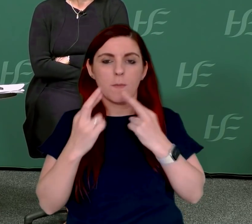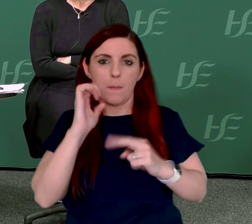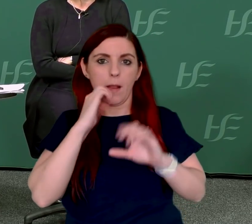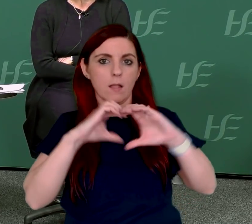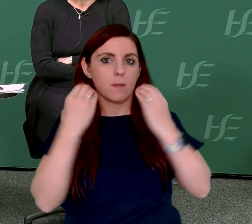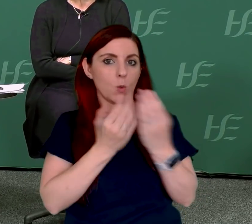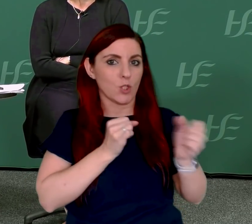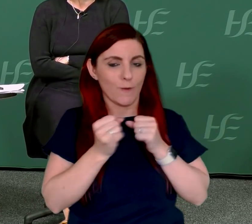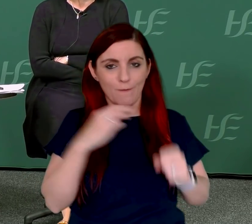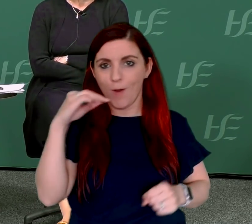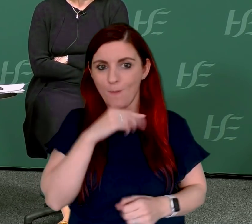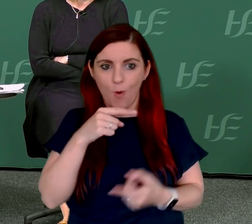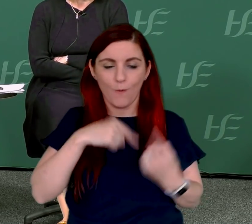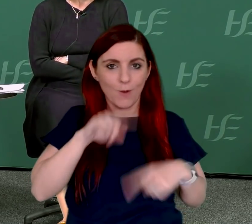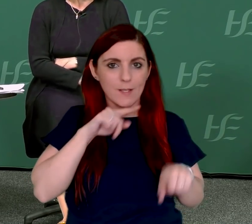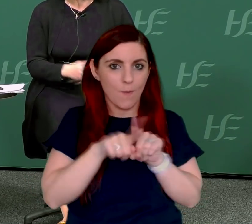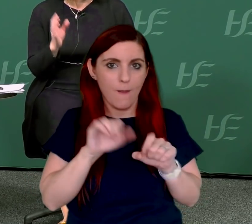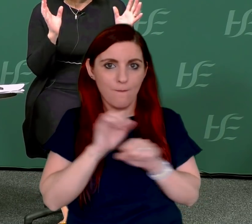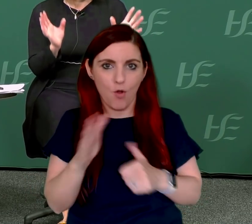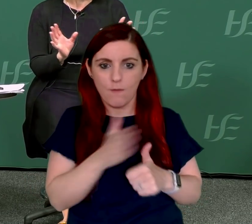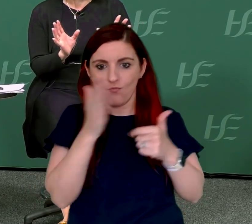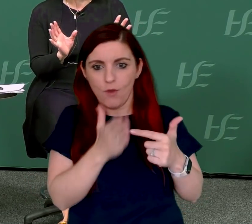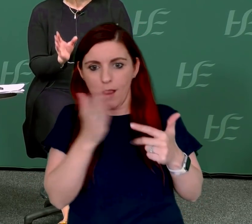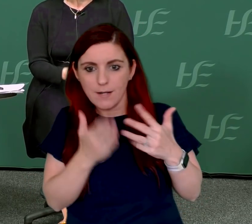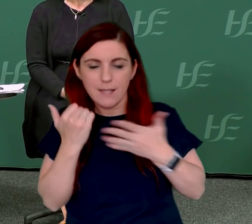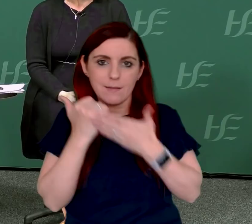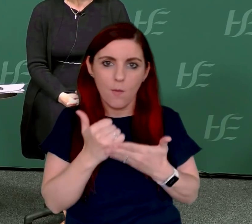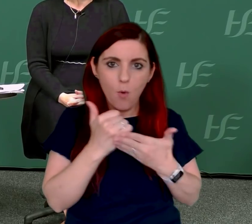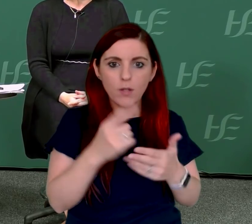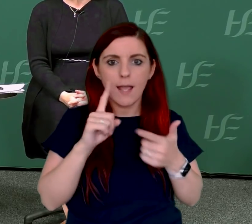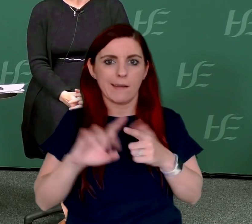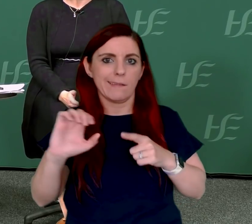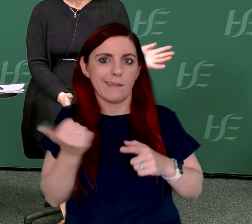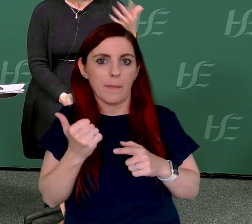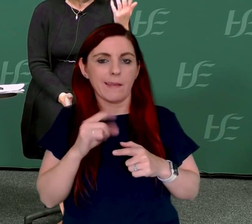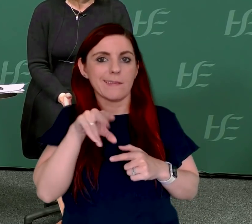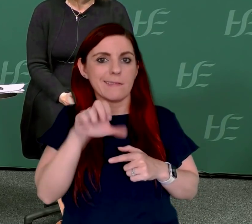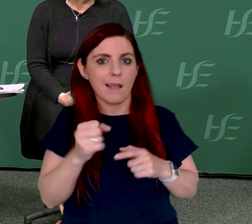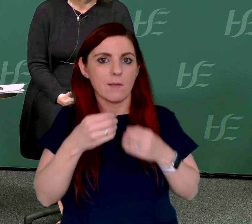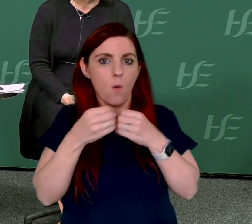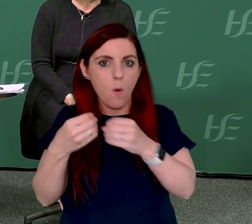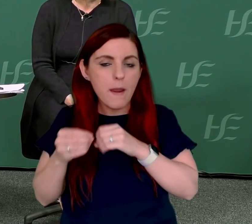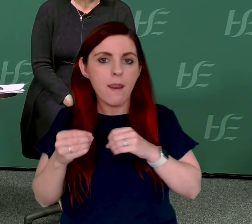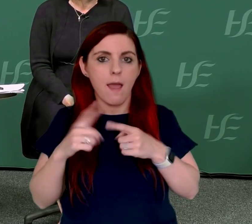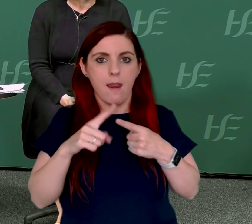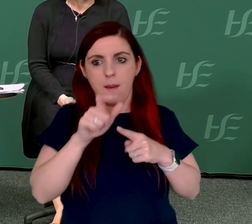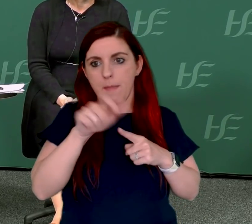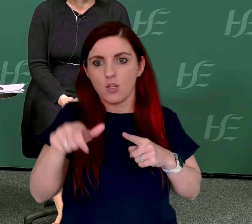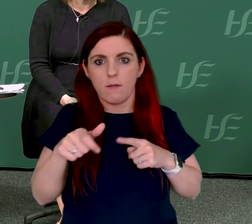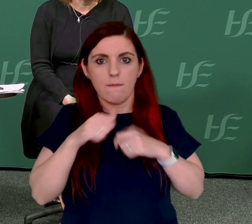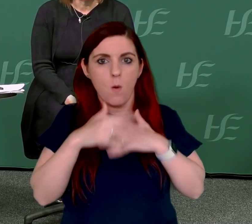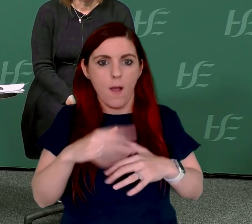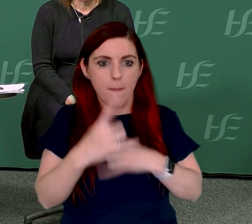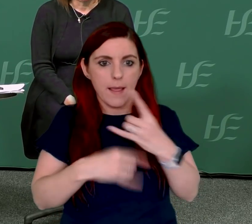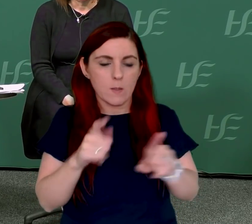are also key for us here in terms of prioritising the support to keep those sites with patients flowing through and that. So it's different